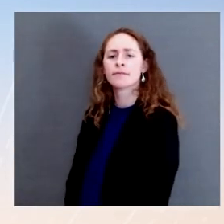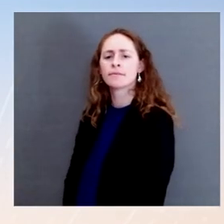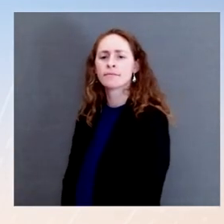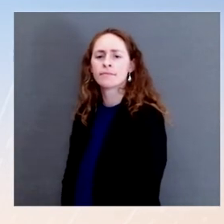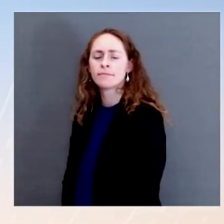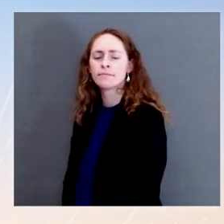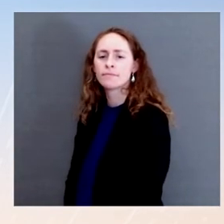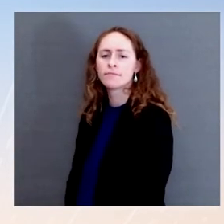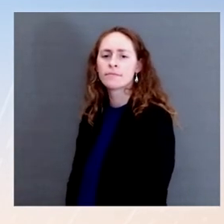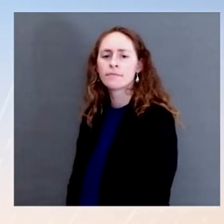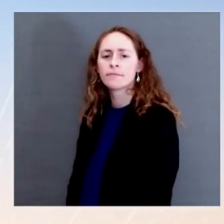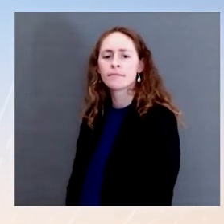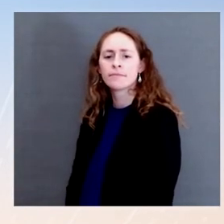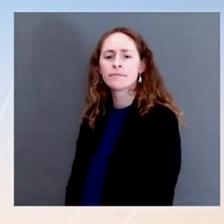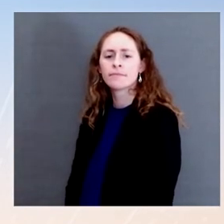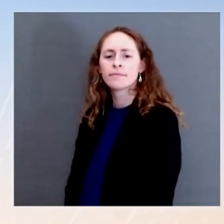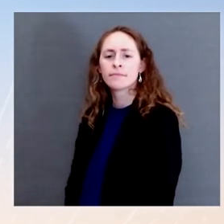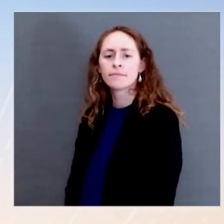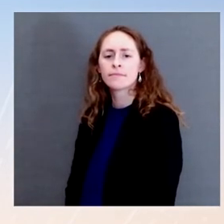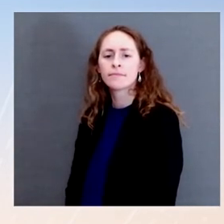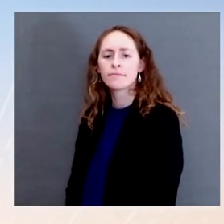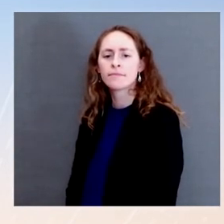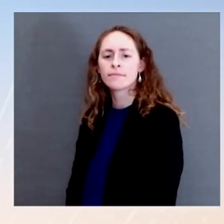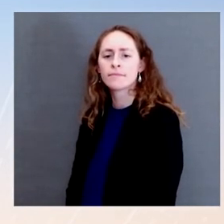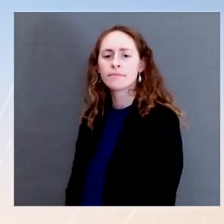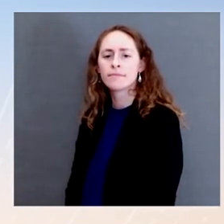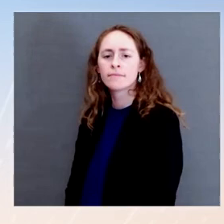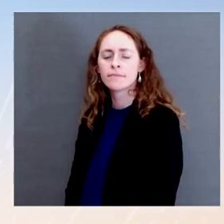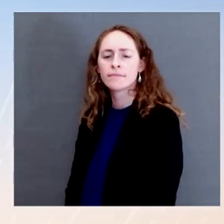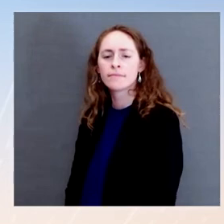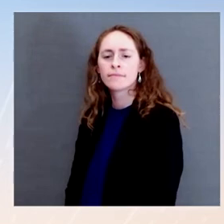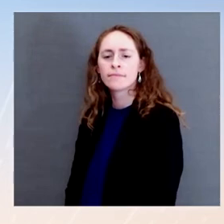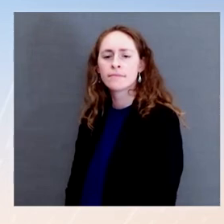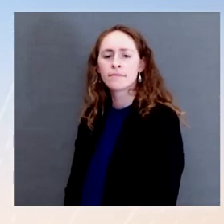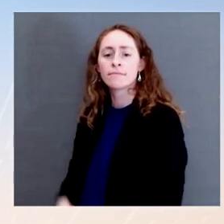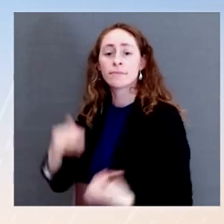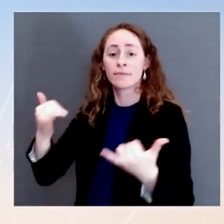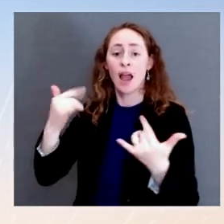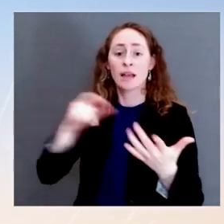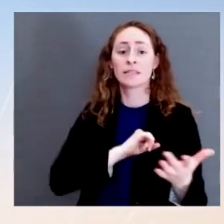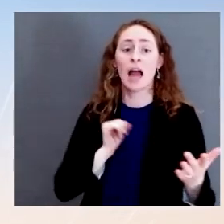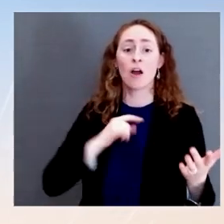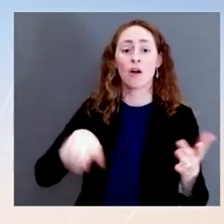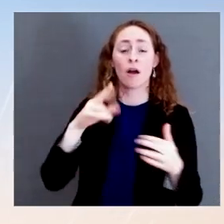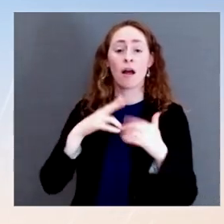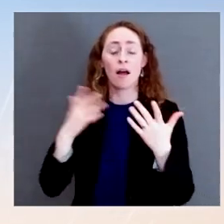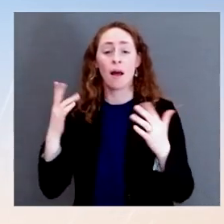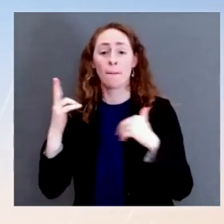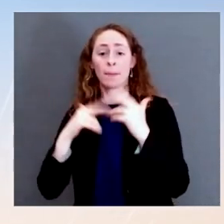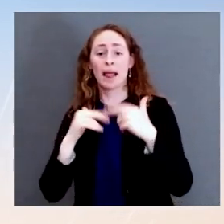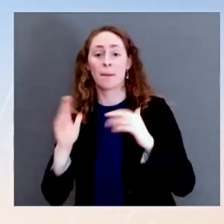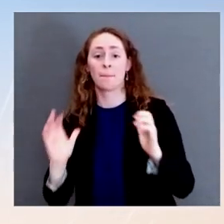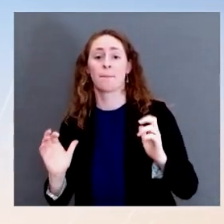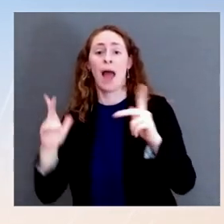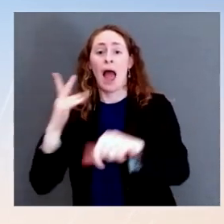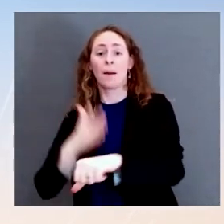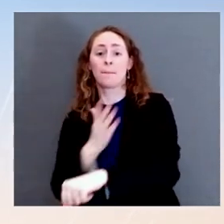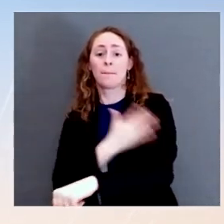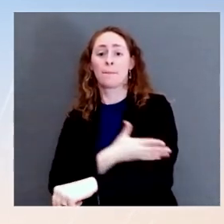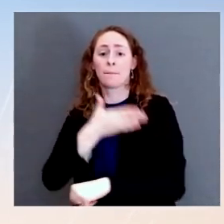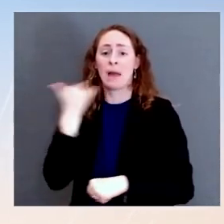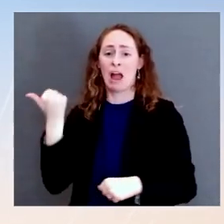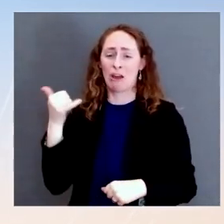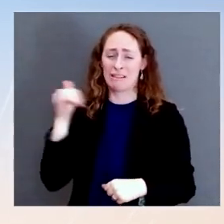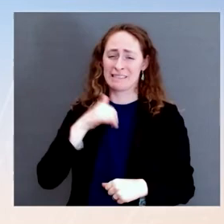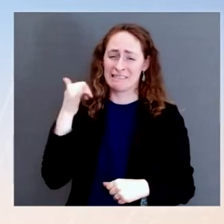subscribe to, would like to see, or do you see it going further than that? Well, as you noted in his dear colleague letter, very Washington term,